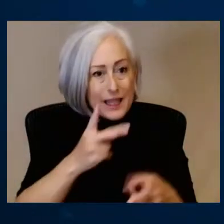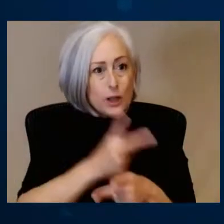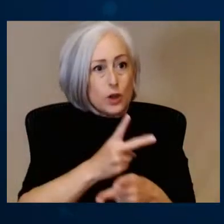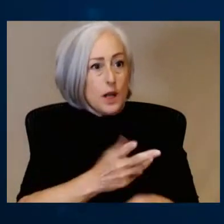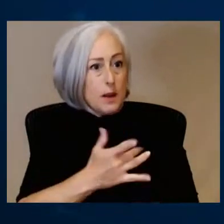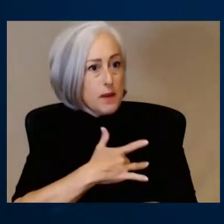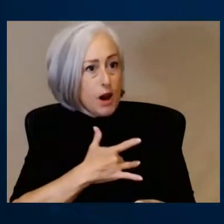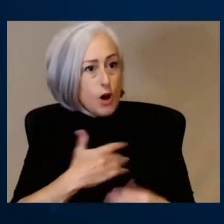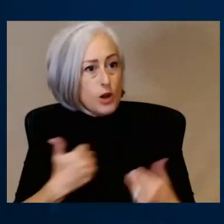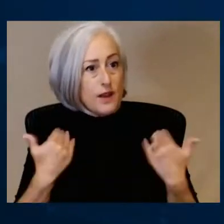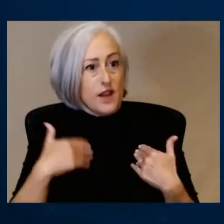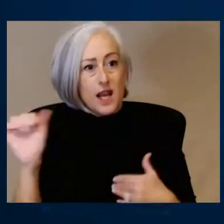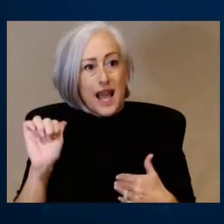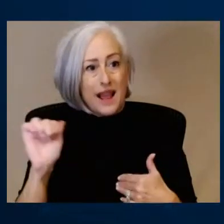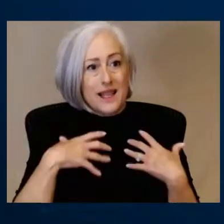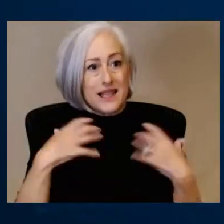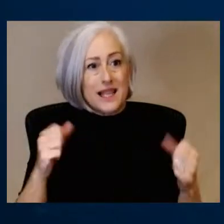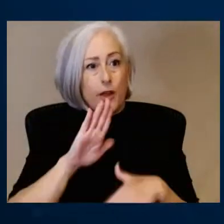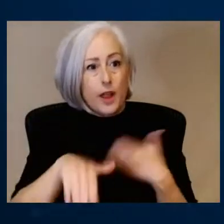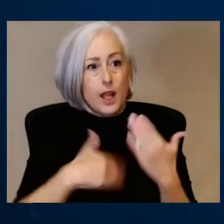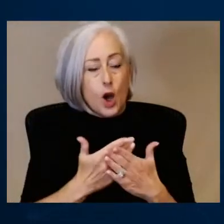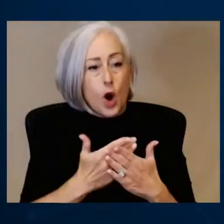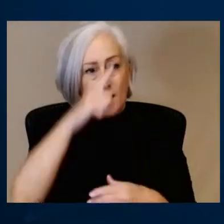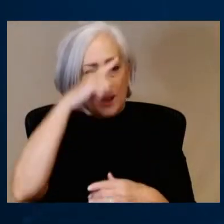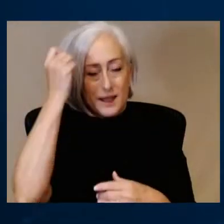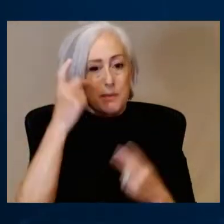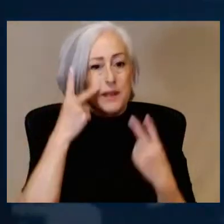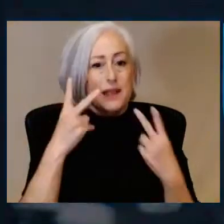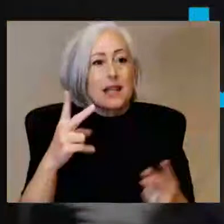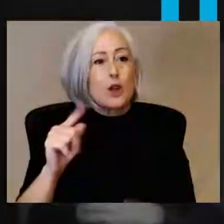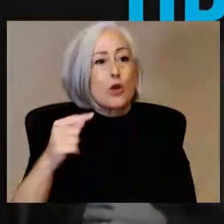all summer. See you Thursday starting at 8 a.m.